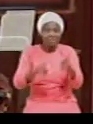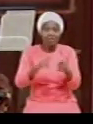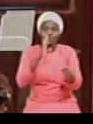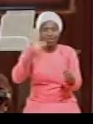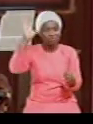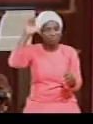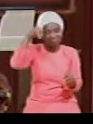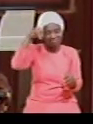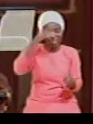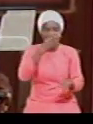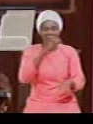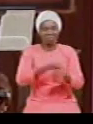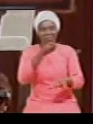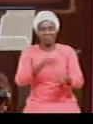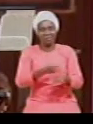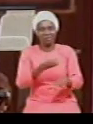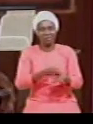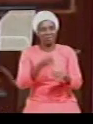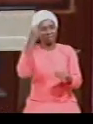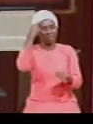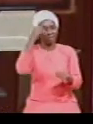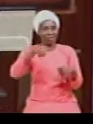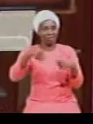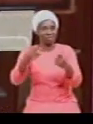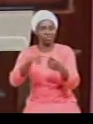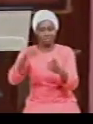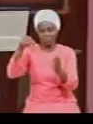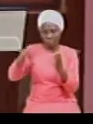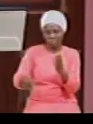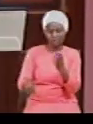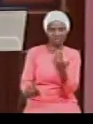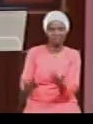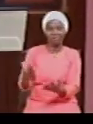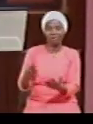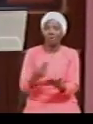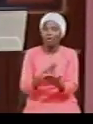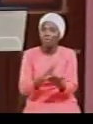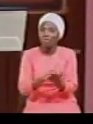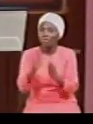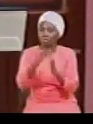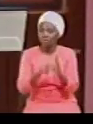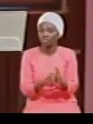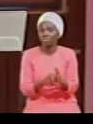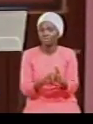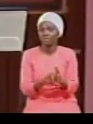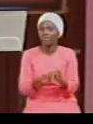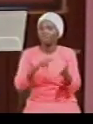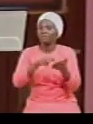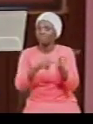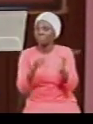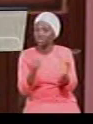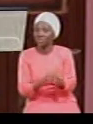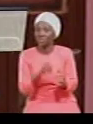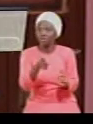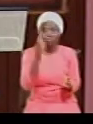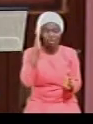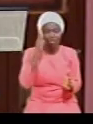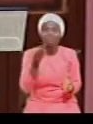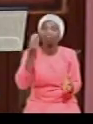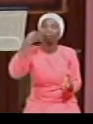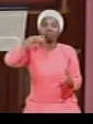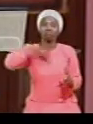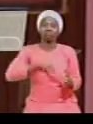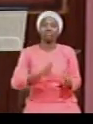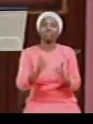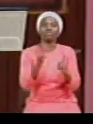and strong-minded and go to hell. Holiness implies you will swallow your words